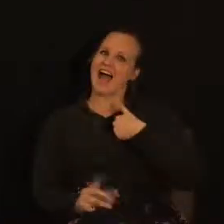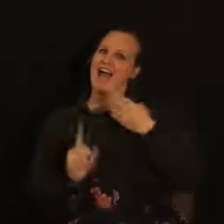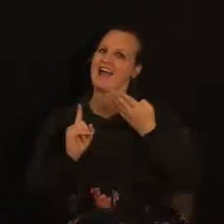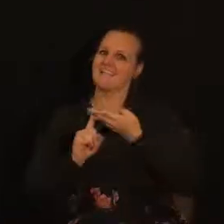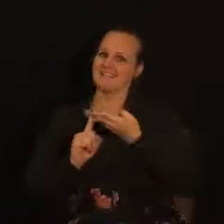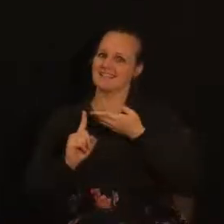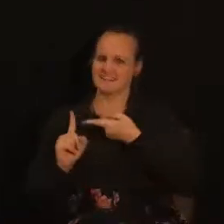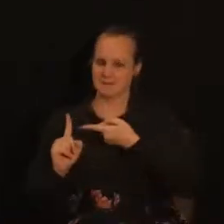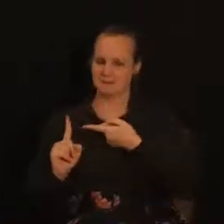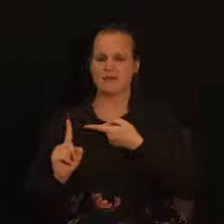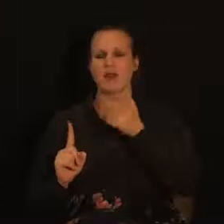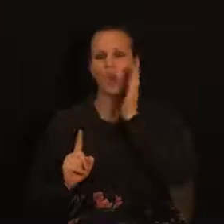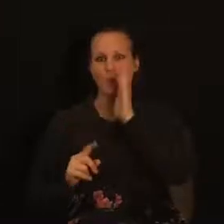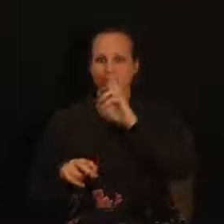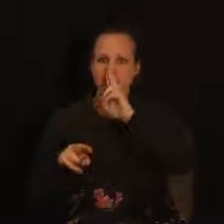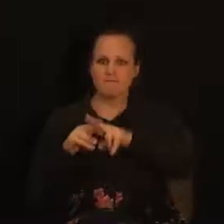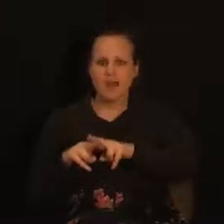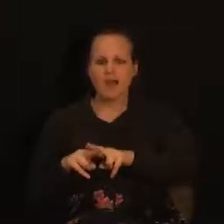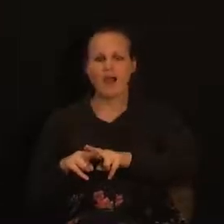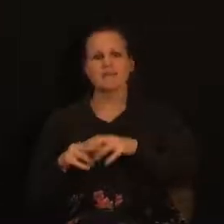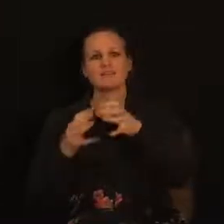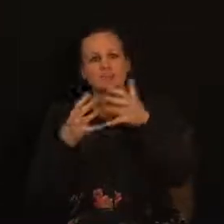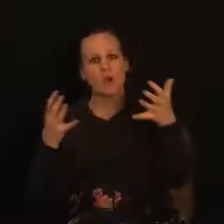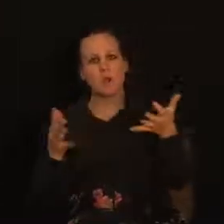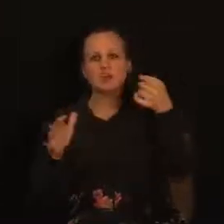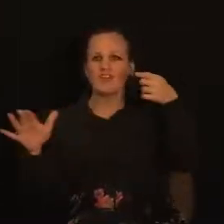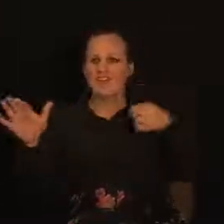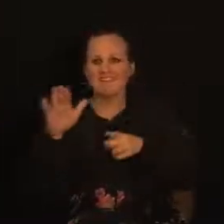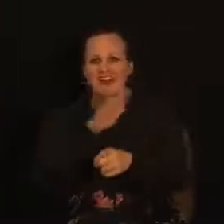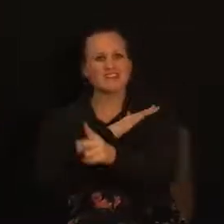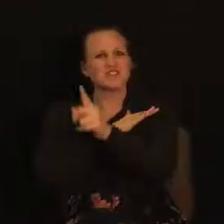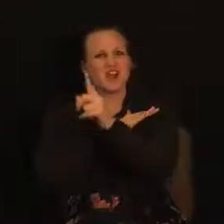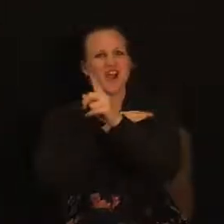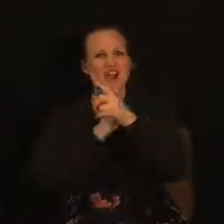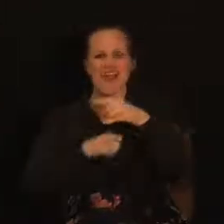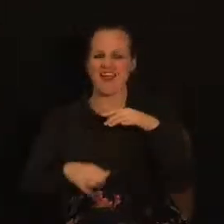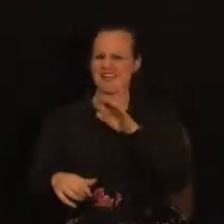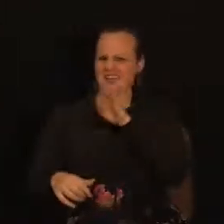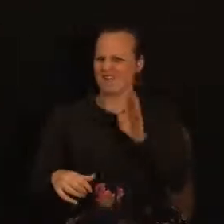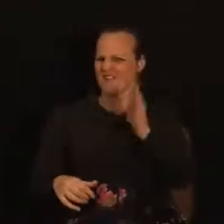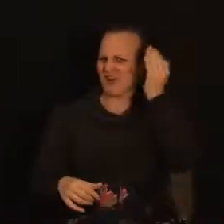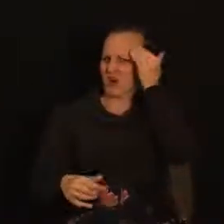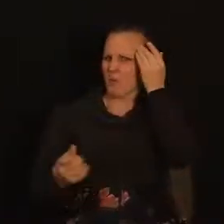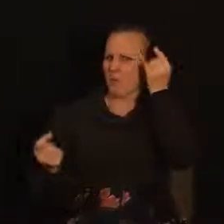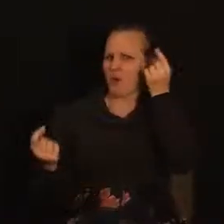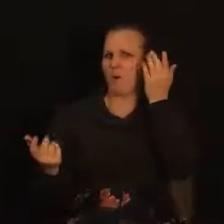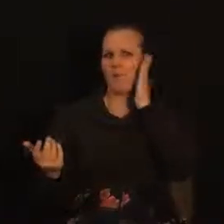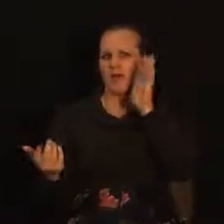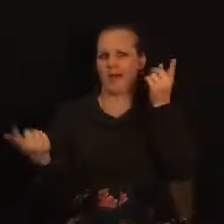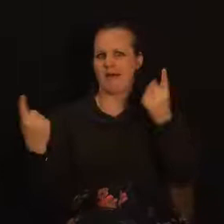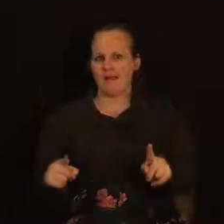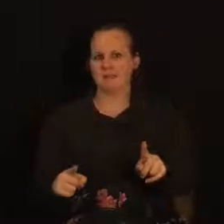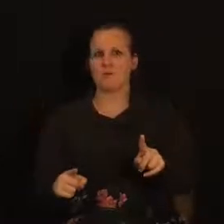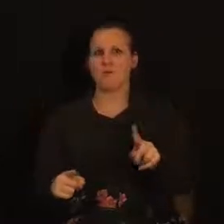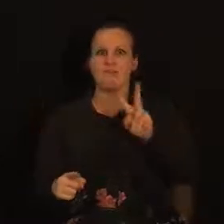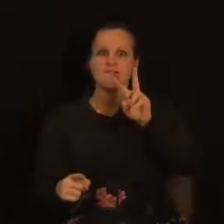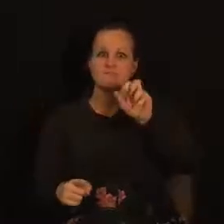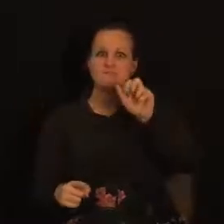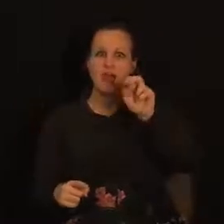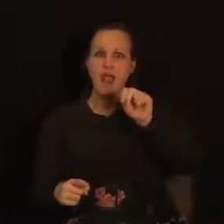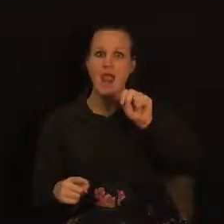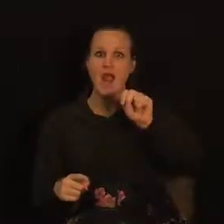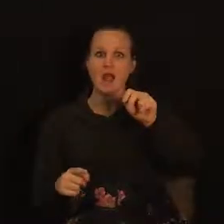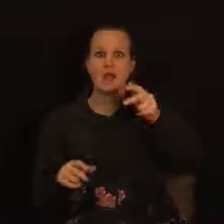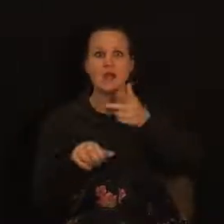him that it will be fun because there is so much adventure. Like, you never know what's going to happen when you're taking a van through the